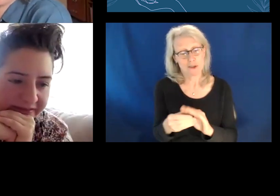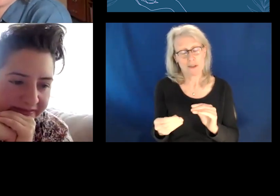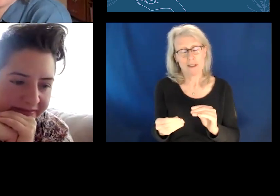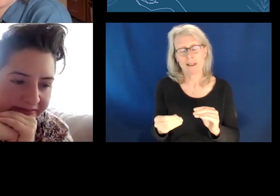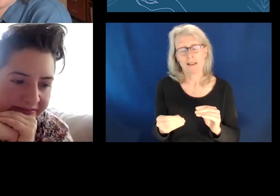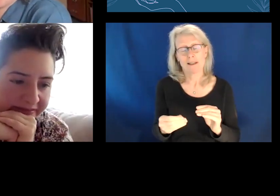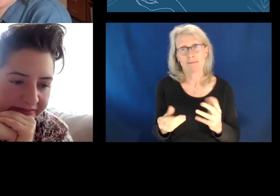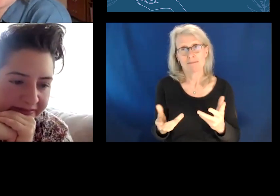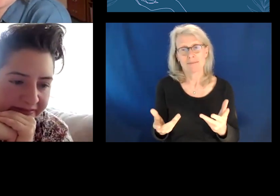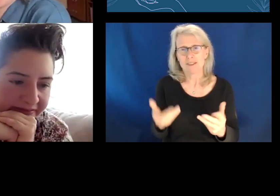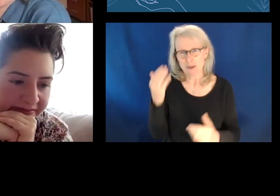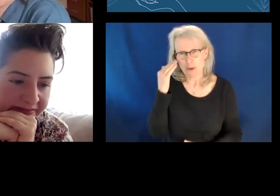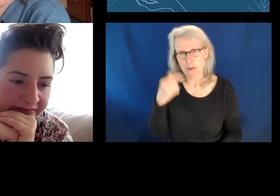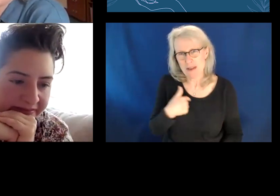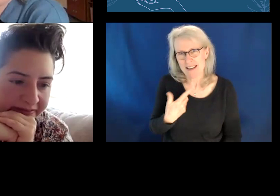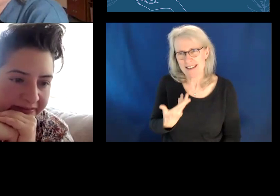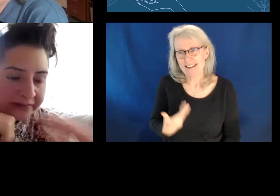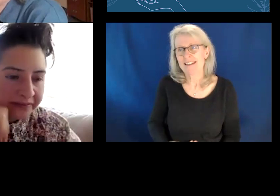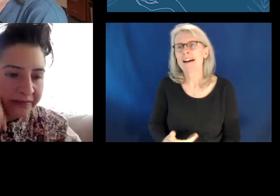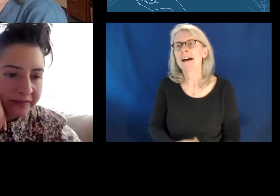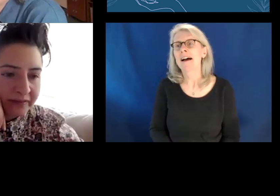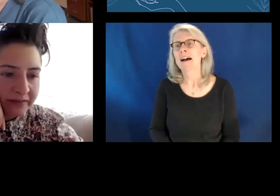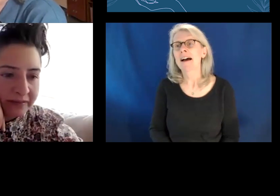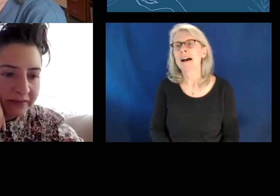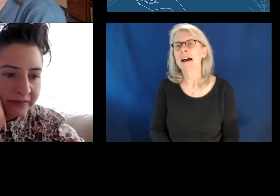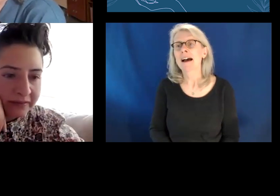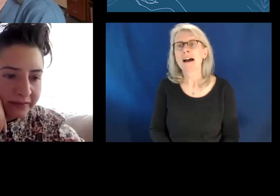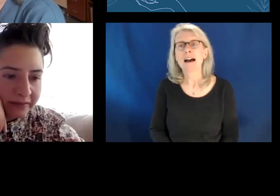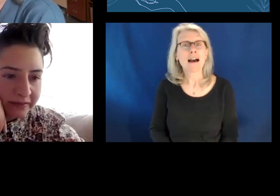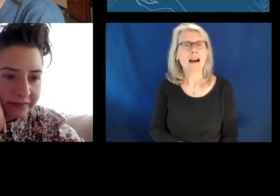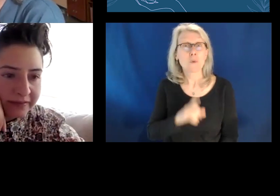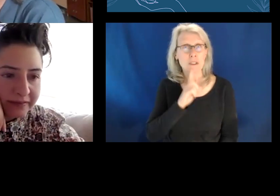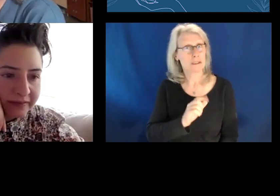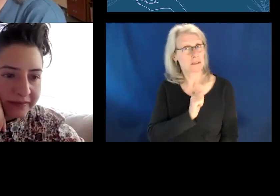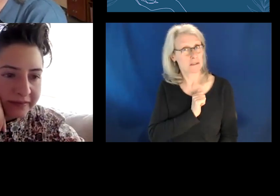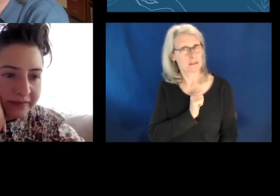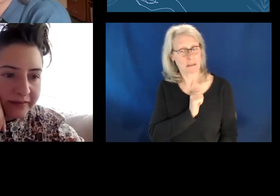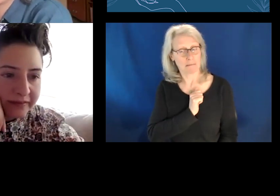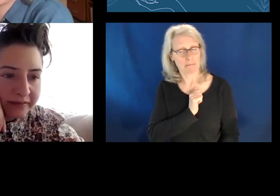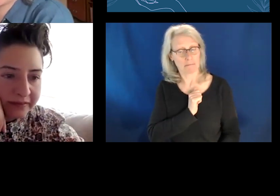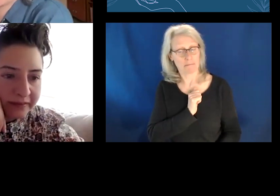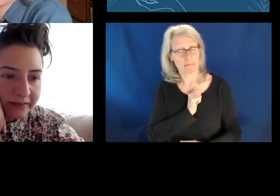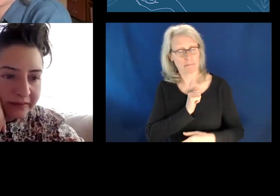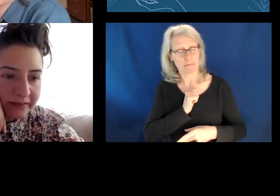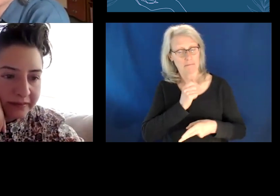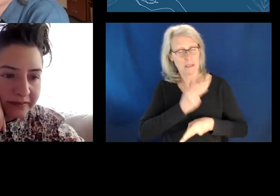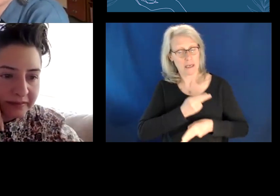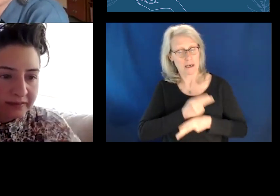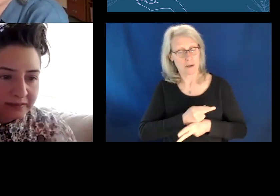for those who know me very well, know that I'm notoriously bad at self-care, for many